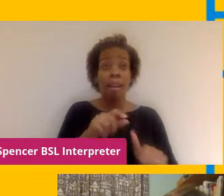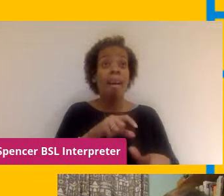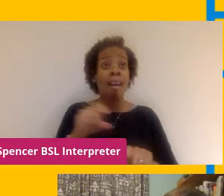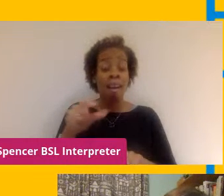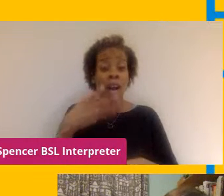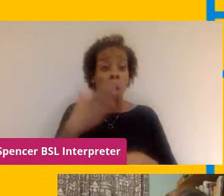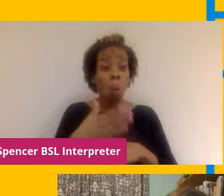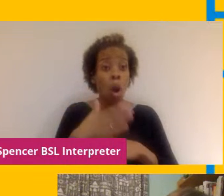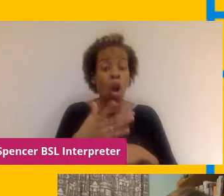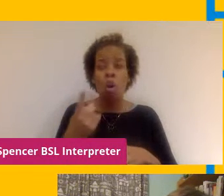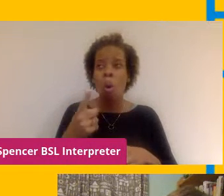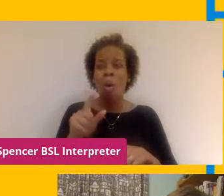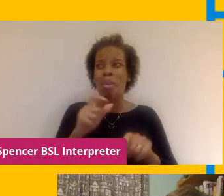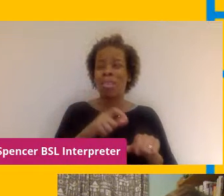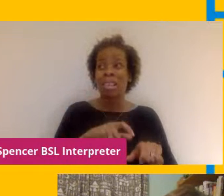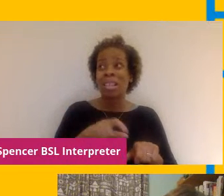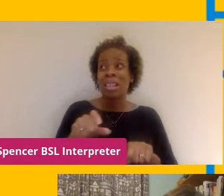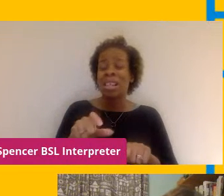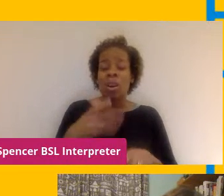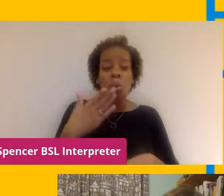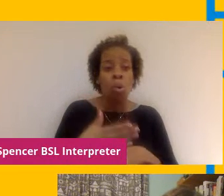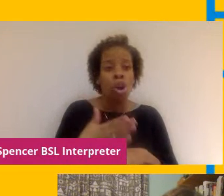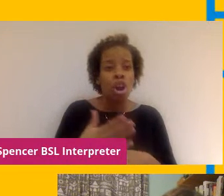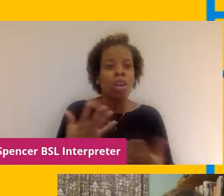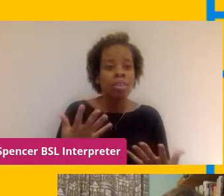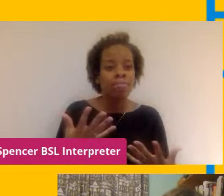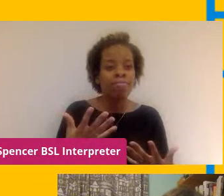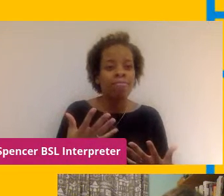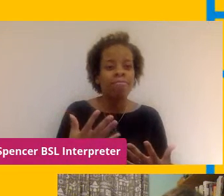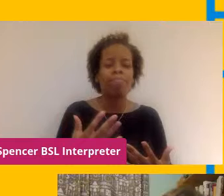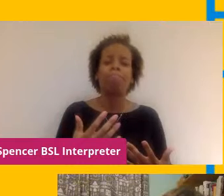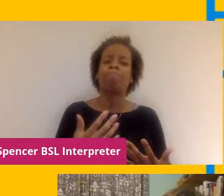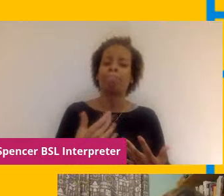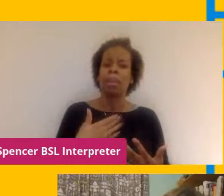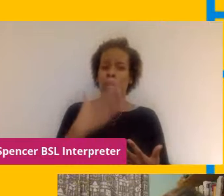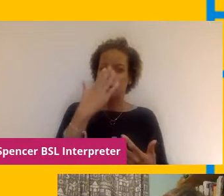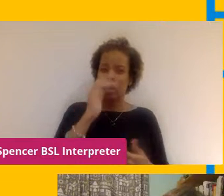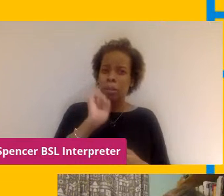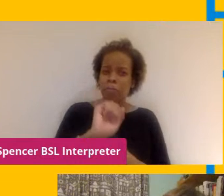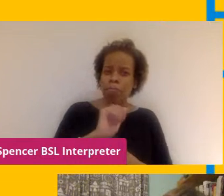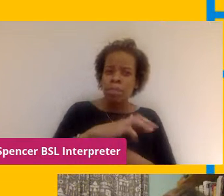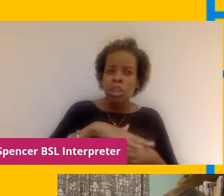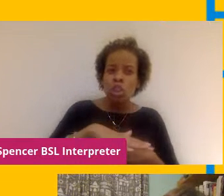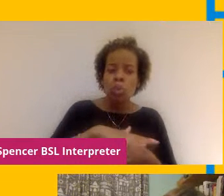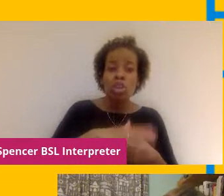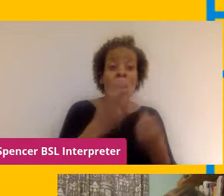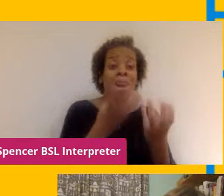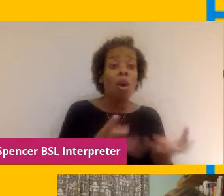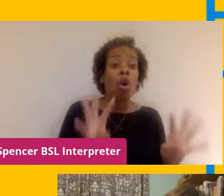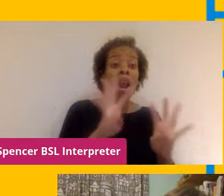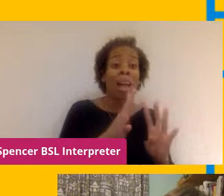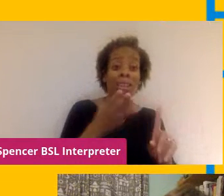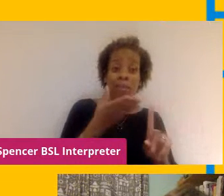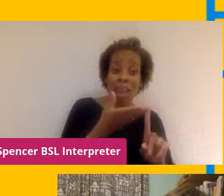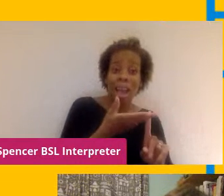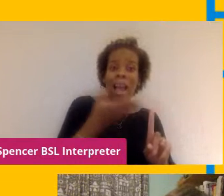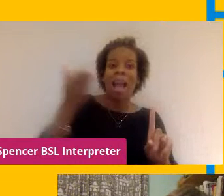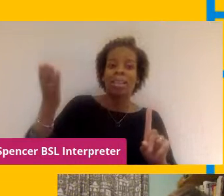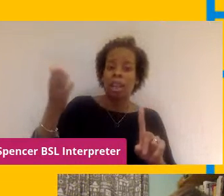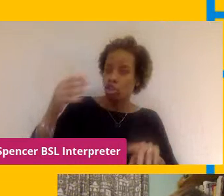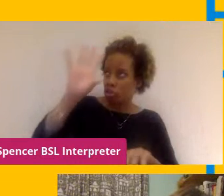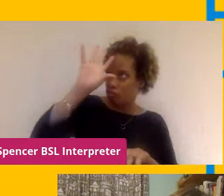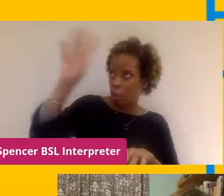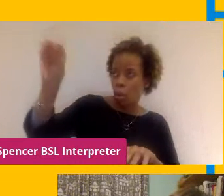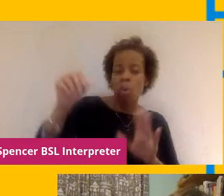able to continue. So I think there's a good opportunity there, by the sounds of it, to collectivise that issue and escalate it fairly